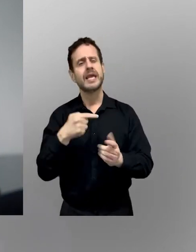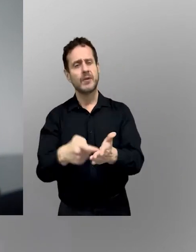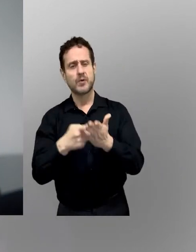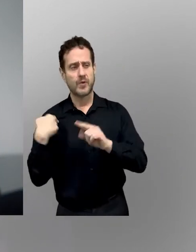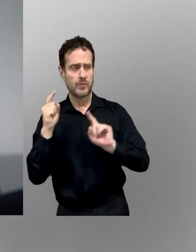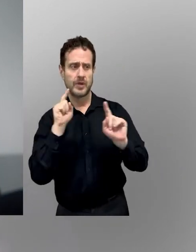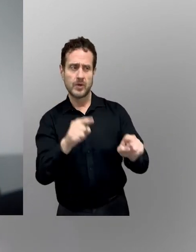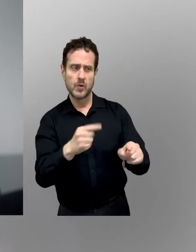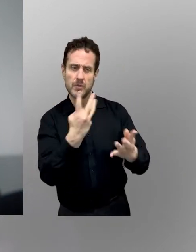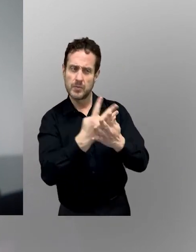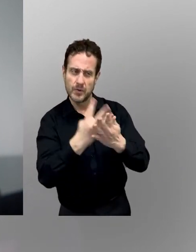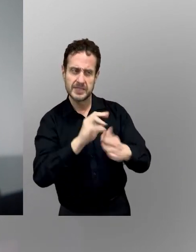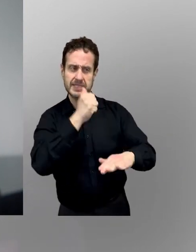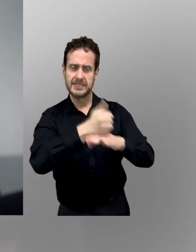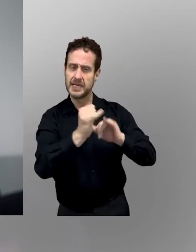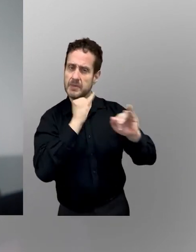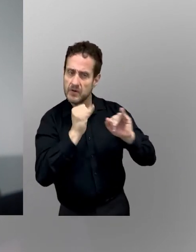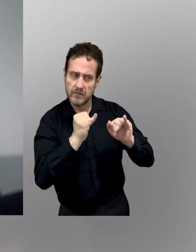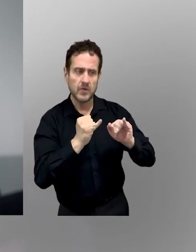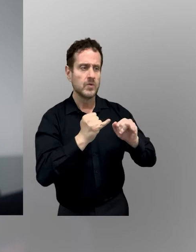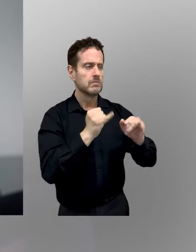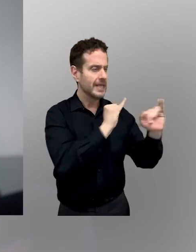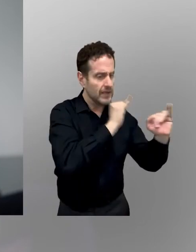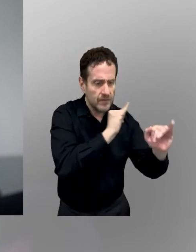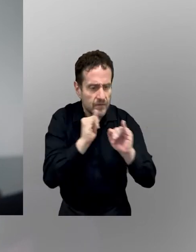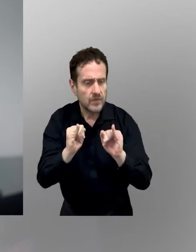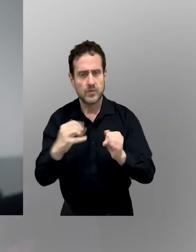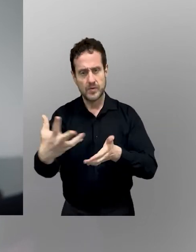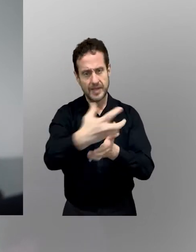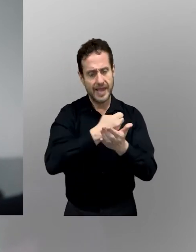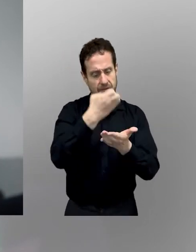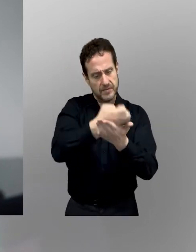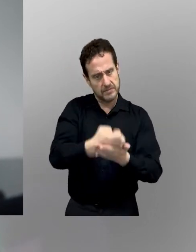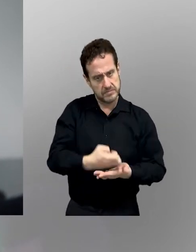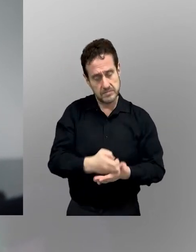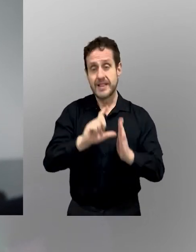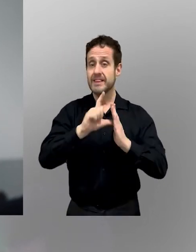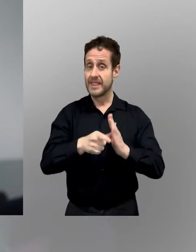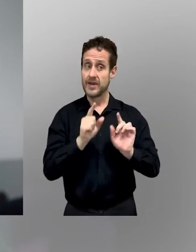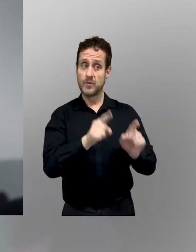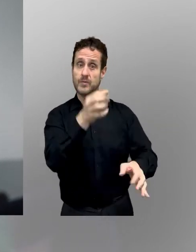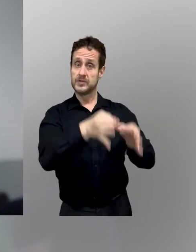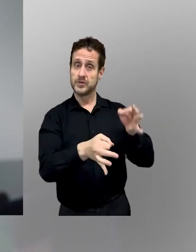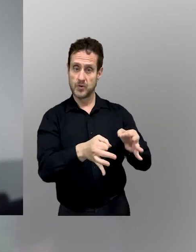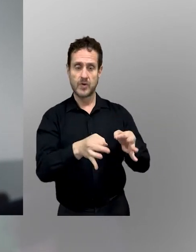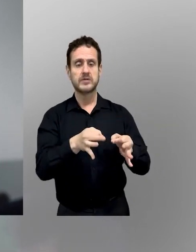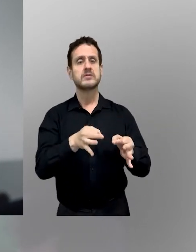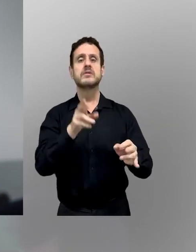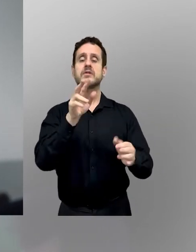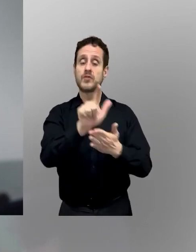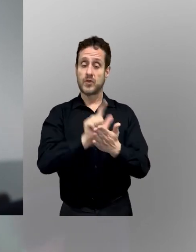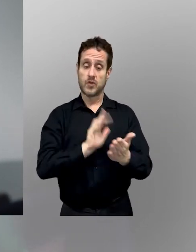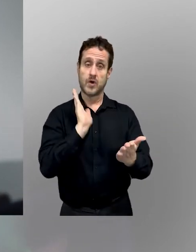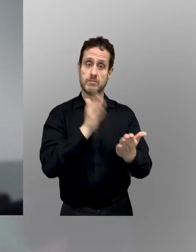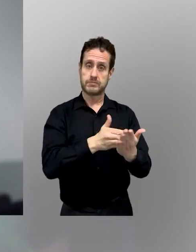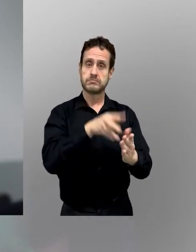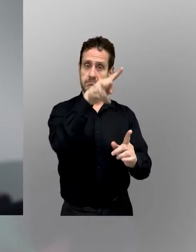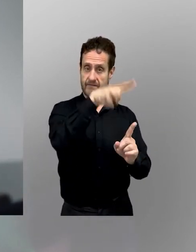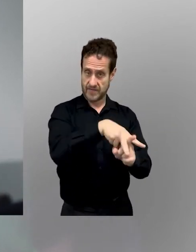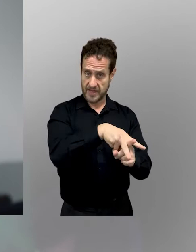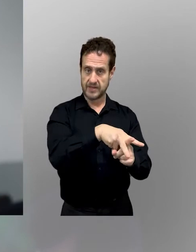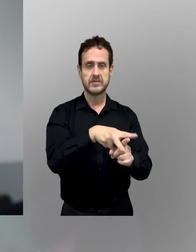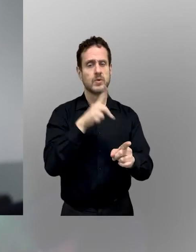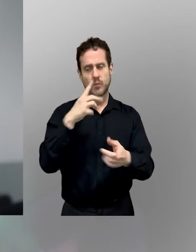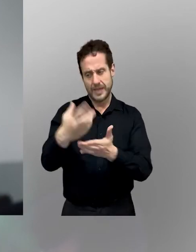prisons, setting up the interviews, and then conducting the interviews, gathering all the facts. And then later on in the litigation, after it was filed, when we went